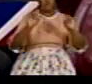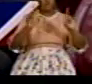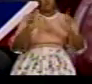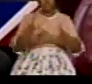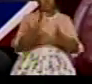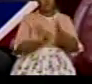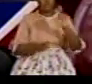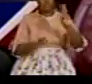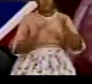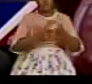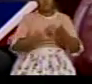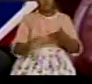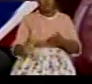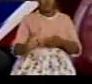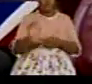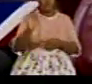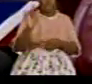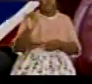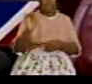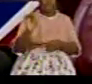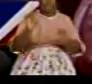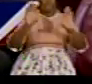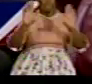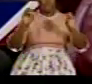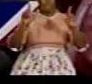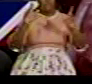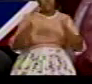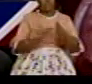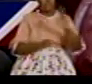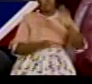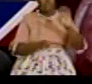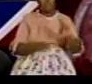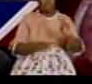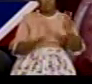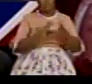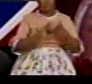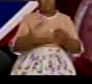verse 8. Colossians chapter 2, verse 8, beware